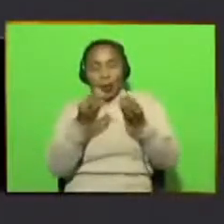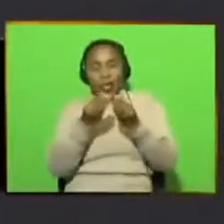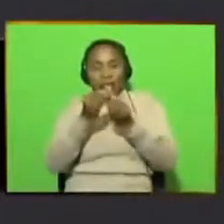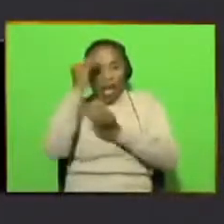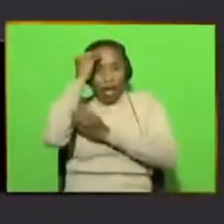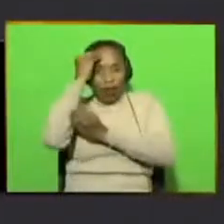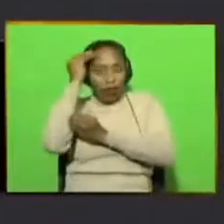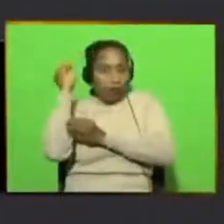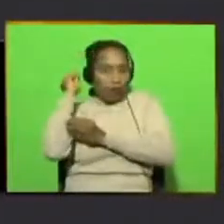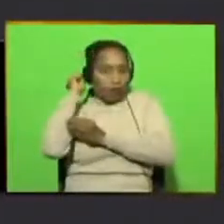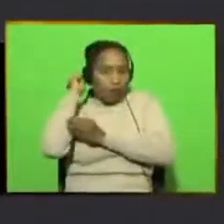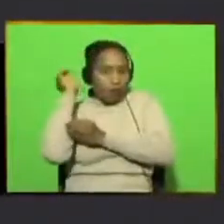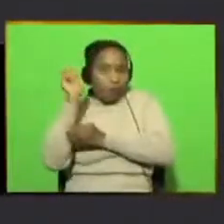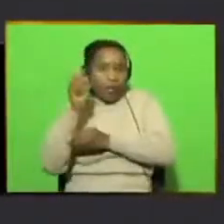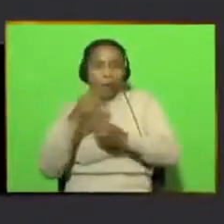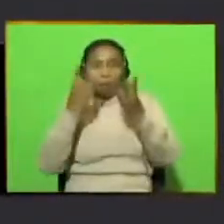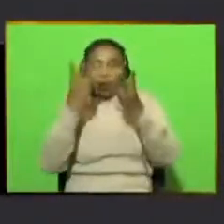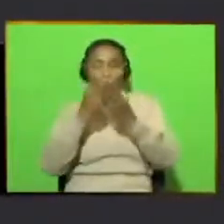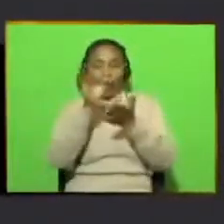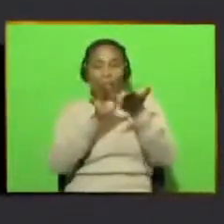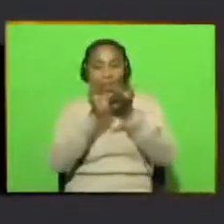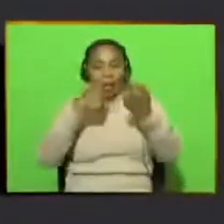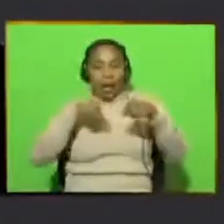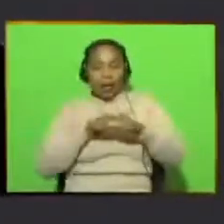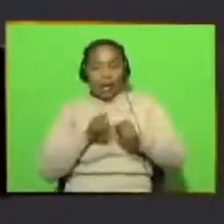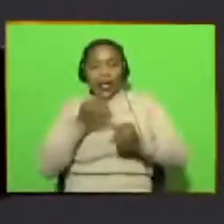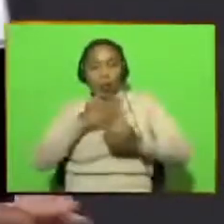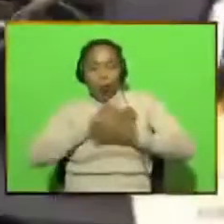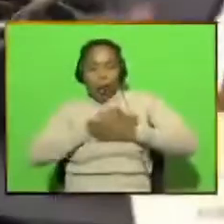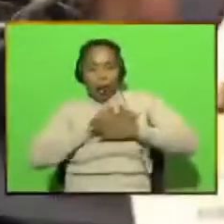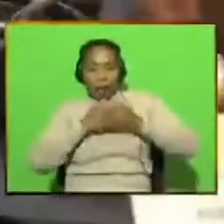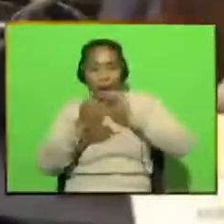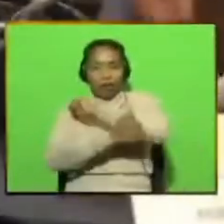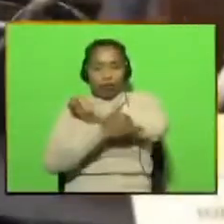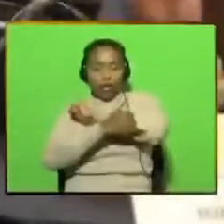we serve and the country we love. Thank you very much.